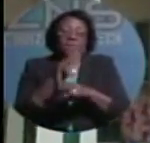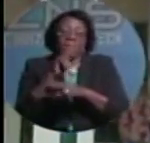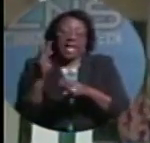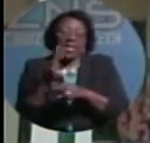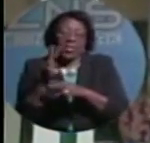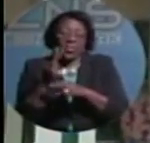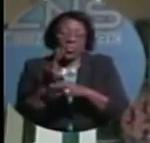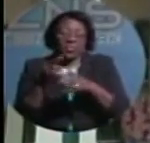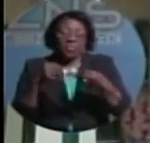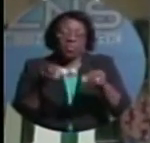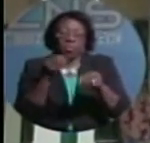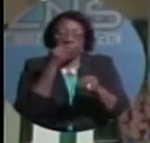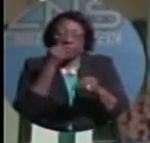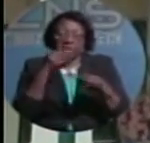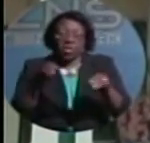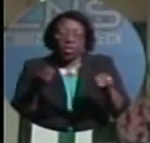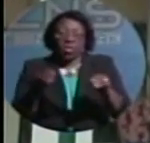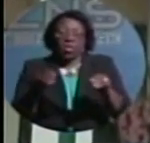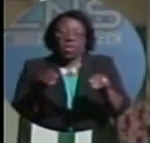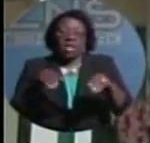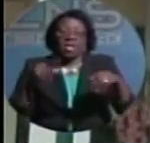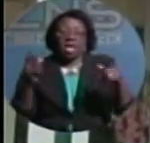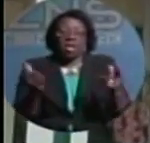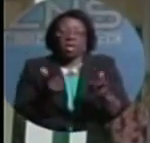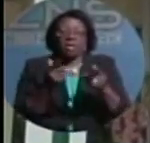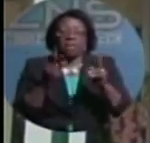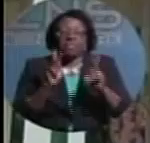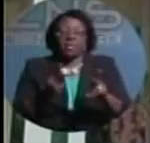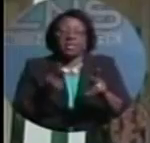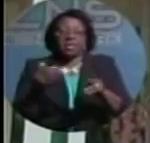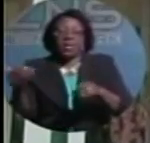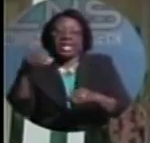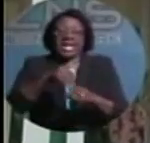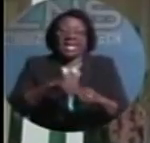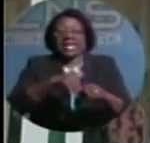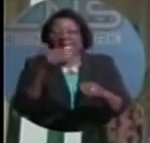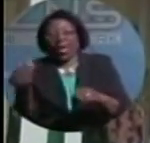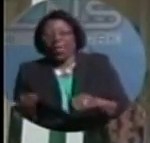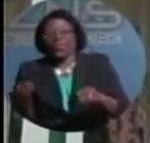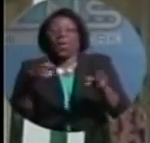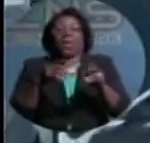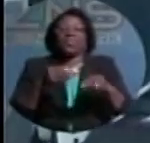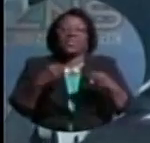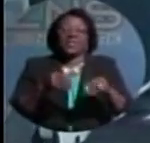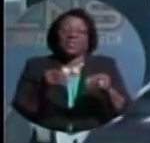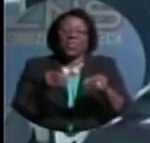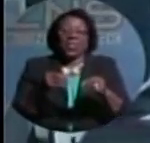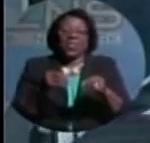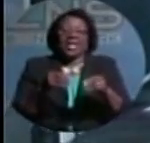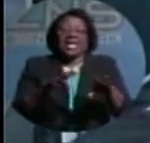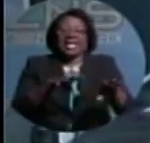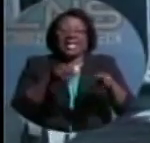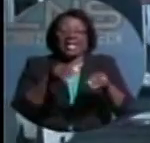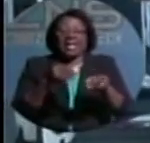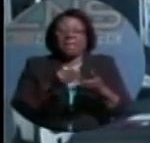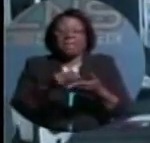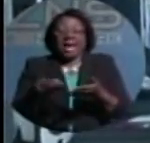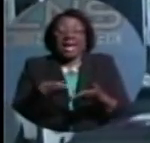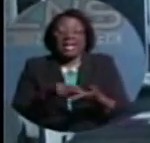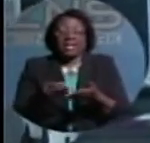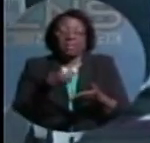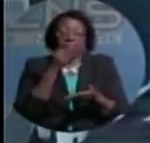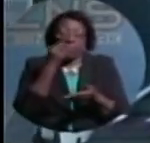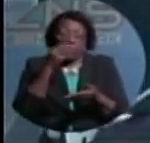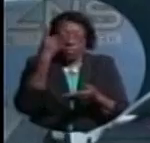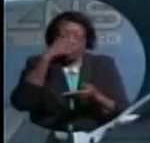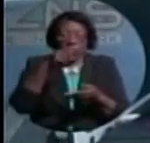are slow, with a fair number of shoppers in and out of the store. But today, manager Shelton Taylor says